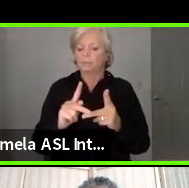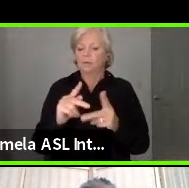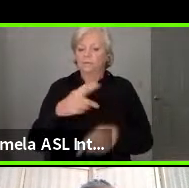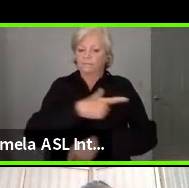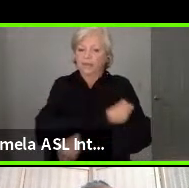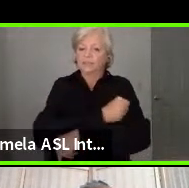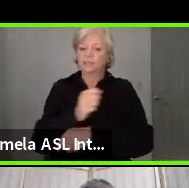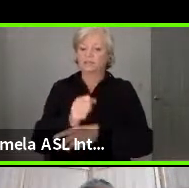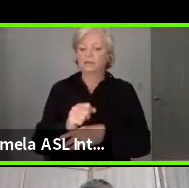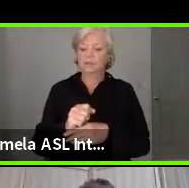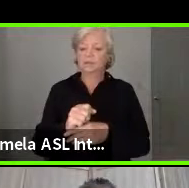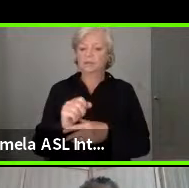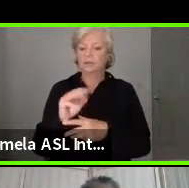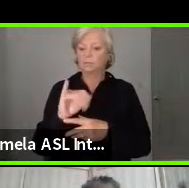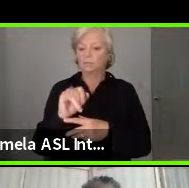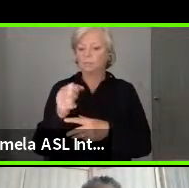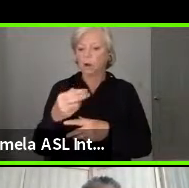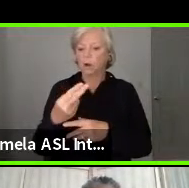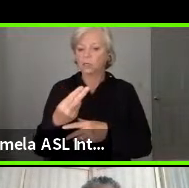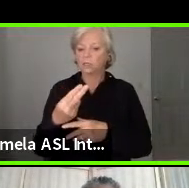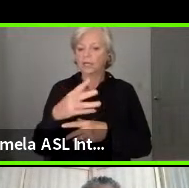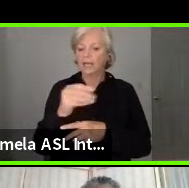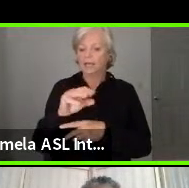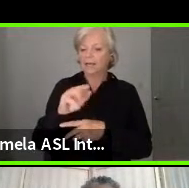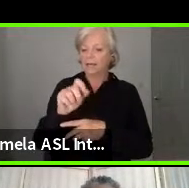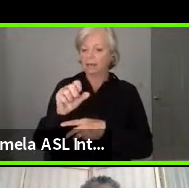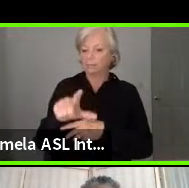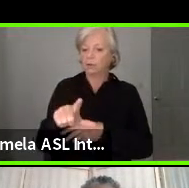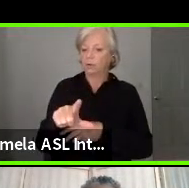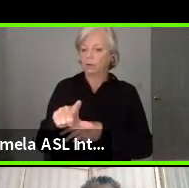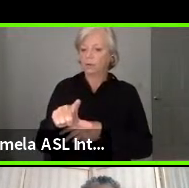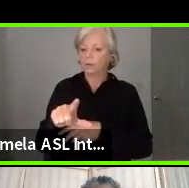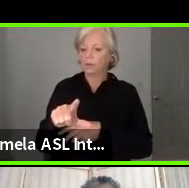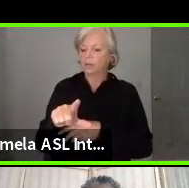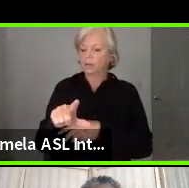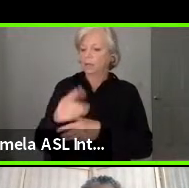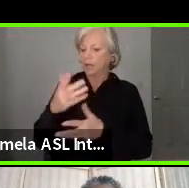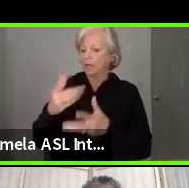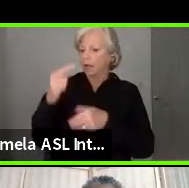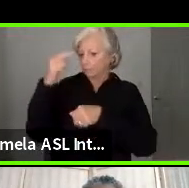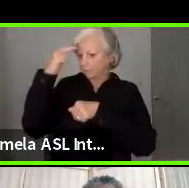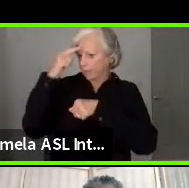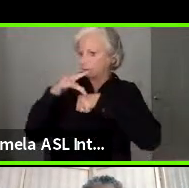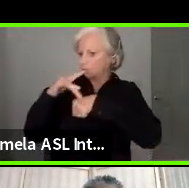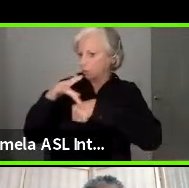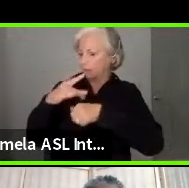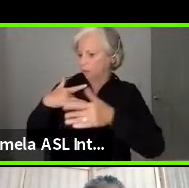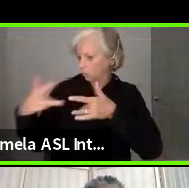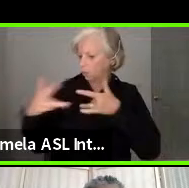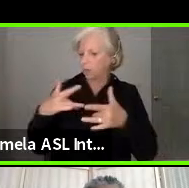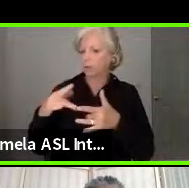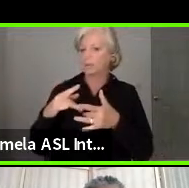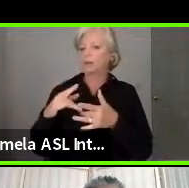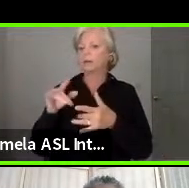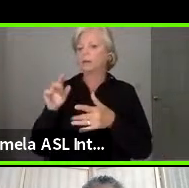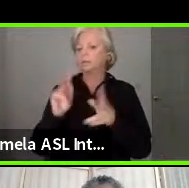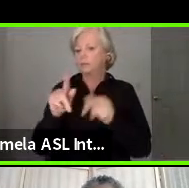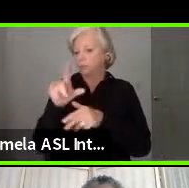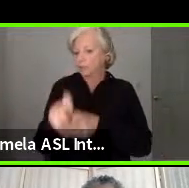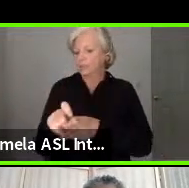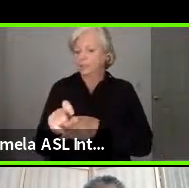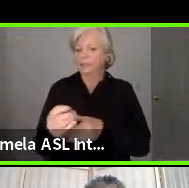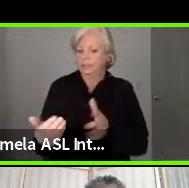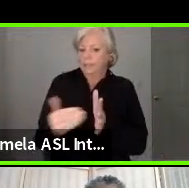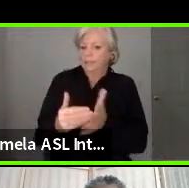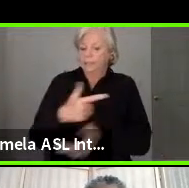a second dose like yesterday. So I'm worried about them. And then the other question that I have just as a provider is, are we giving